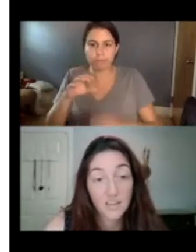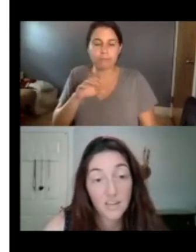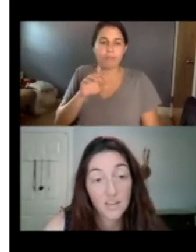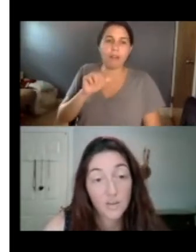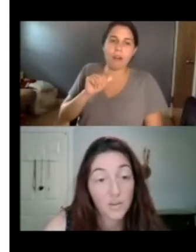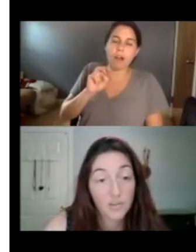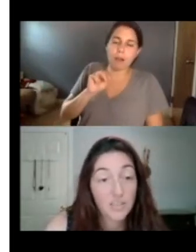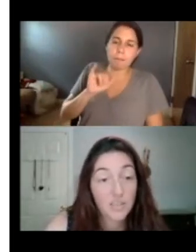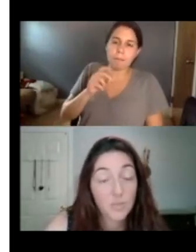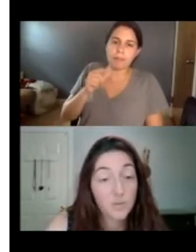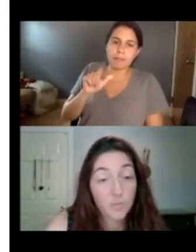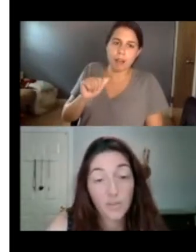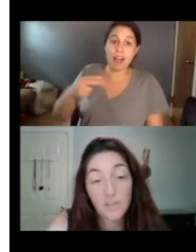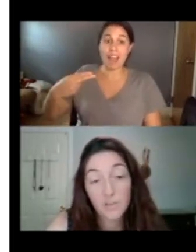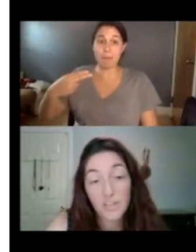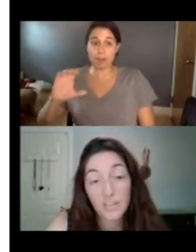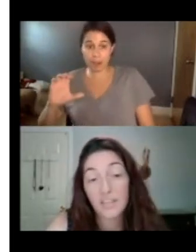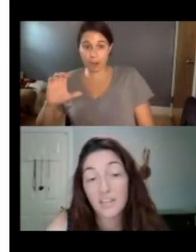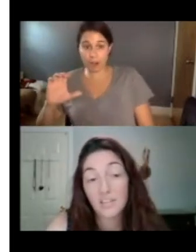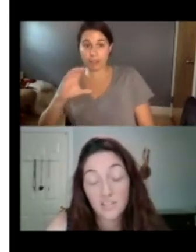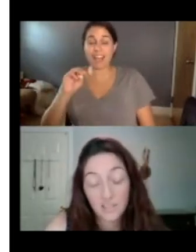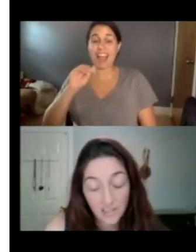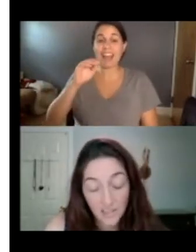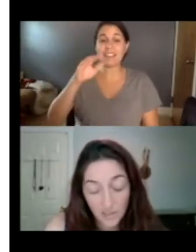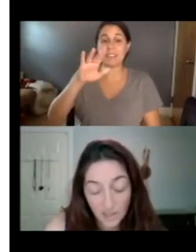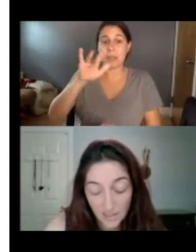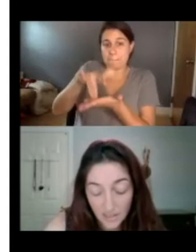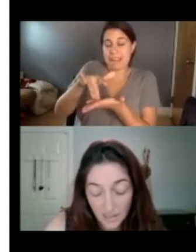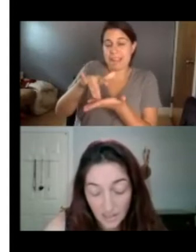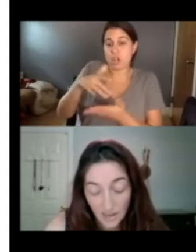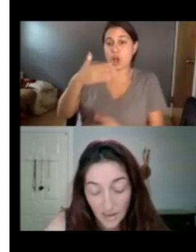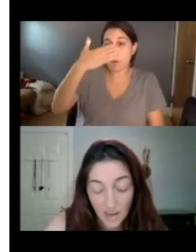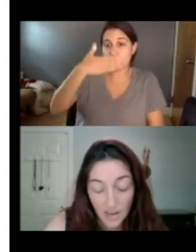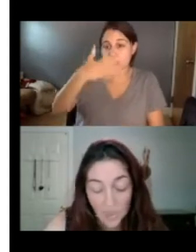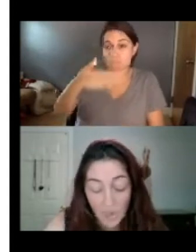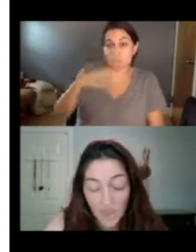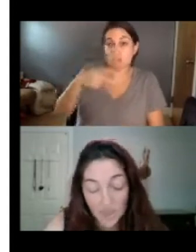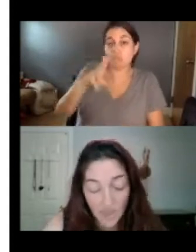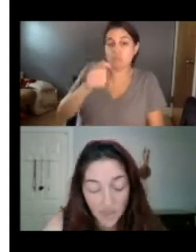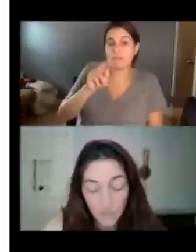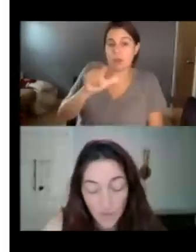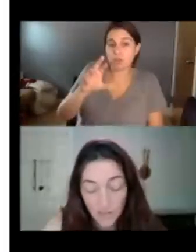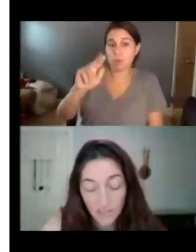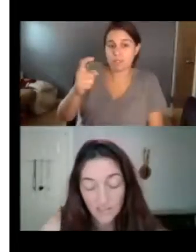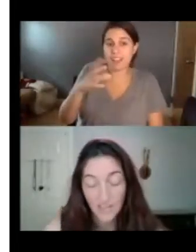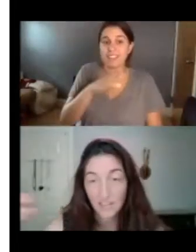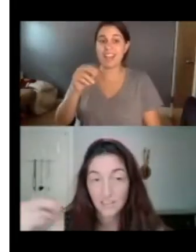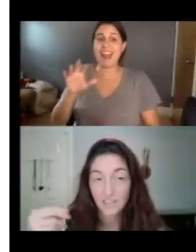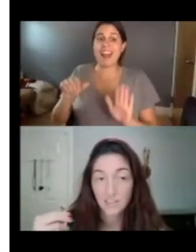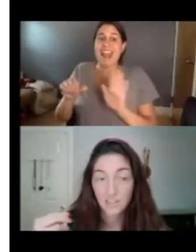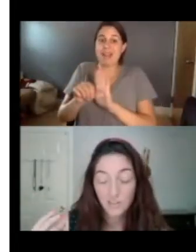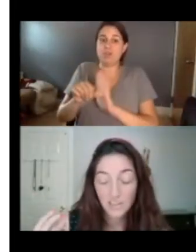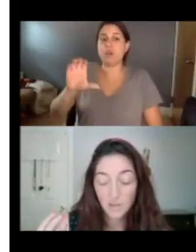then cortical regions, the medial prefrontal cortex and anterior cingulate cortex. And in general, it postulates